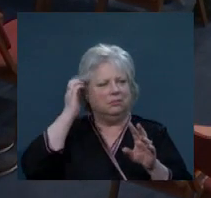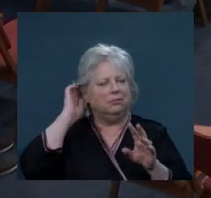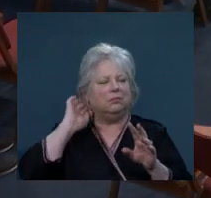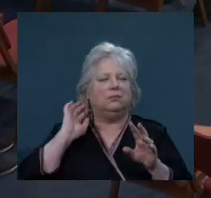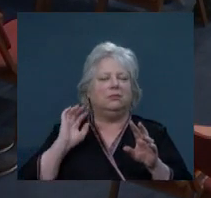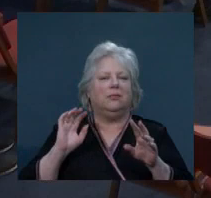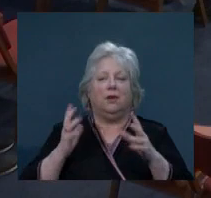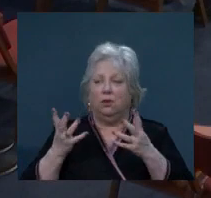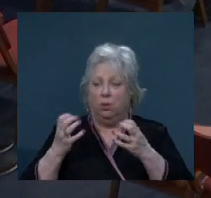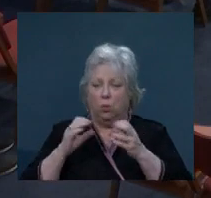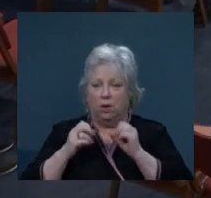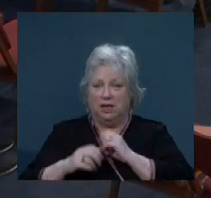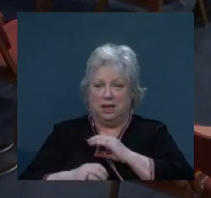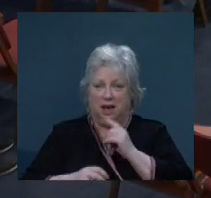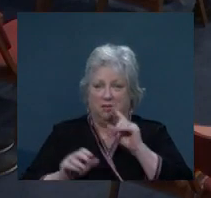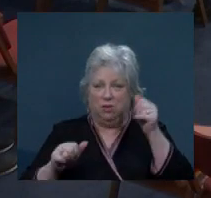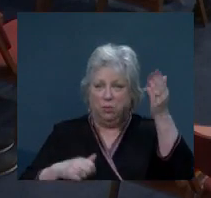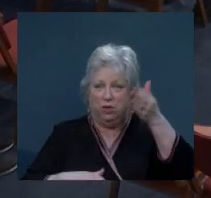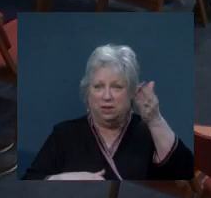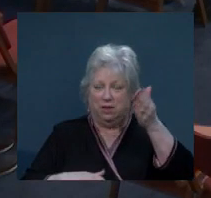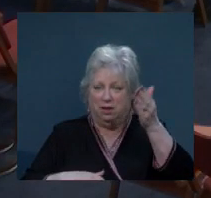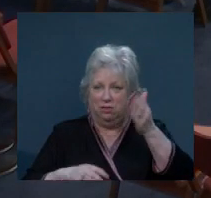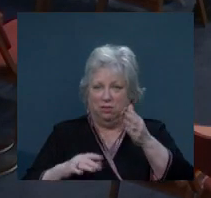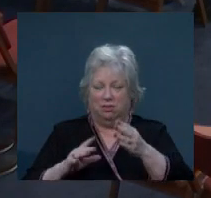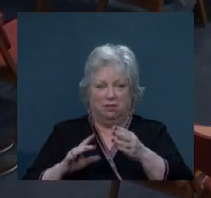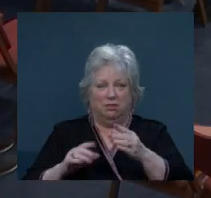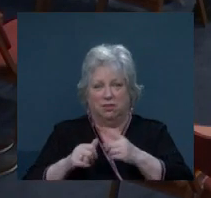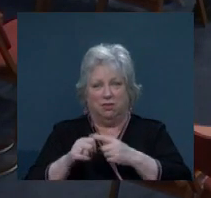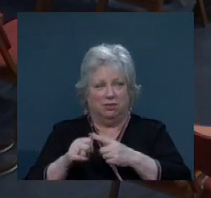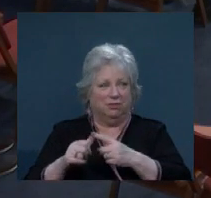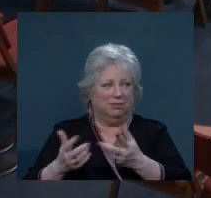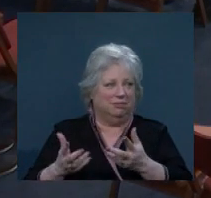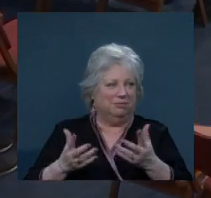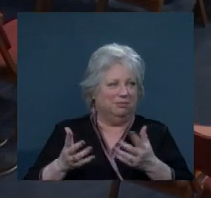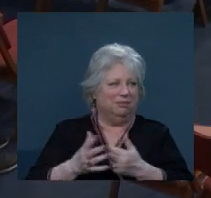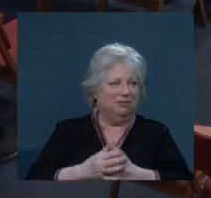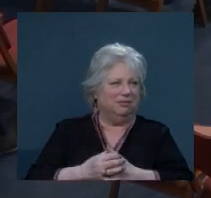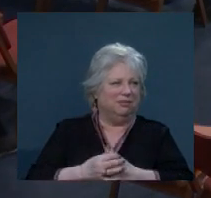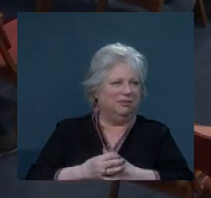Would you want staff to make our presentation of the?